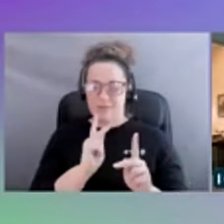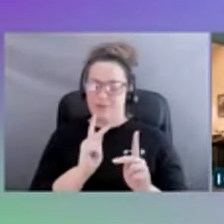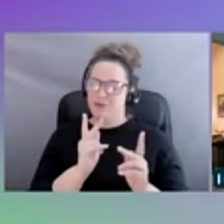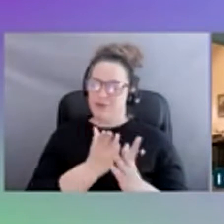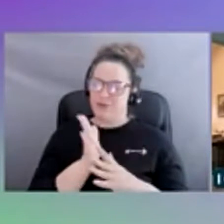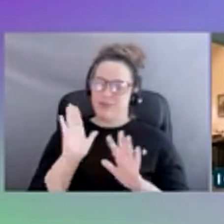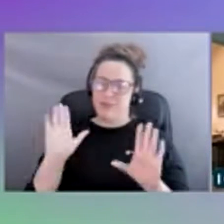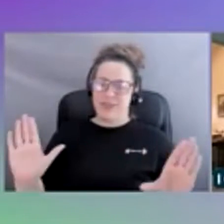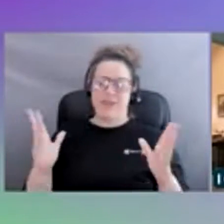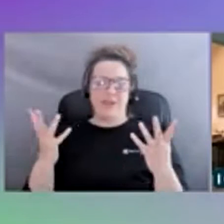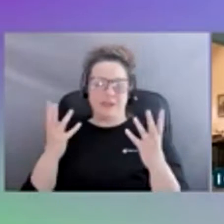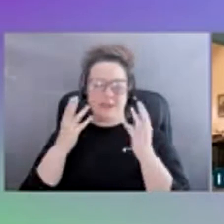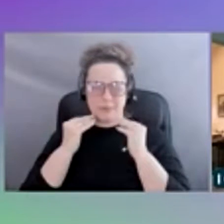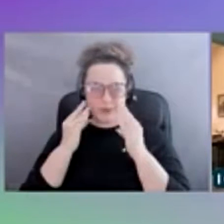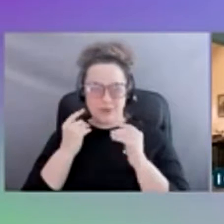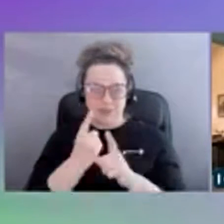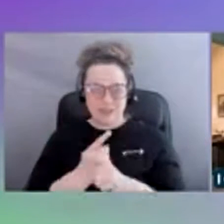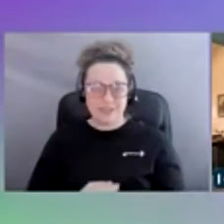Yeah.